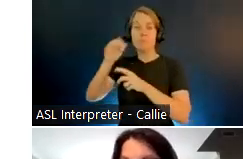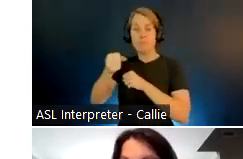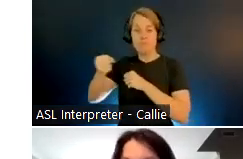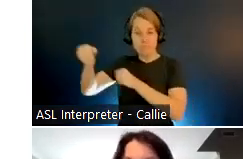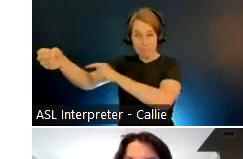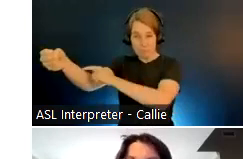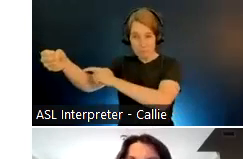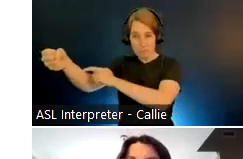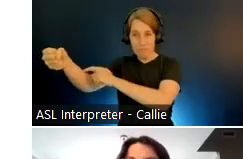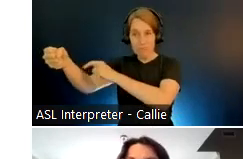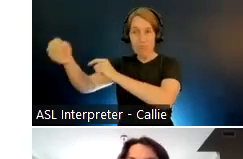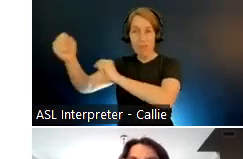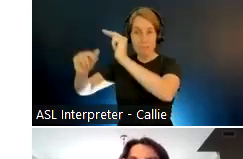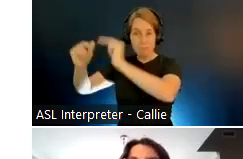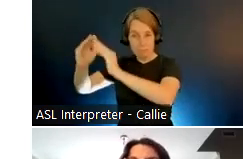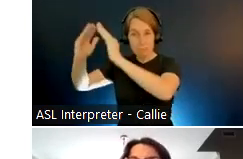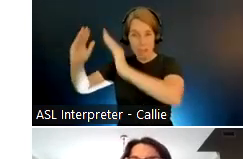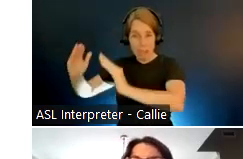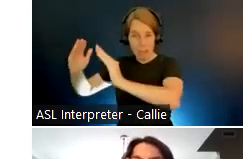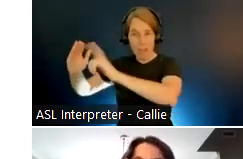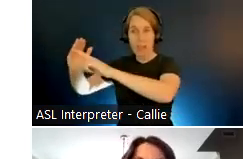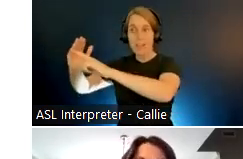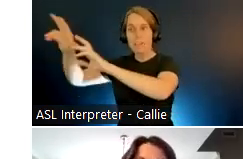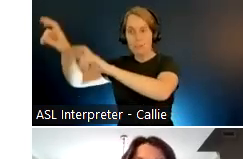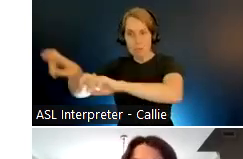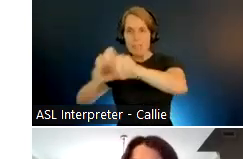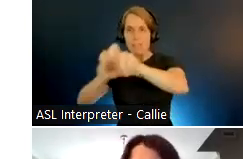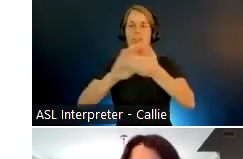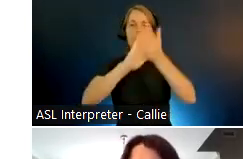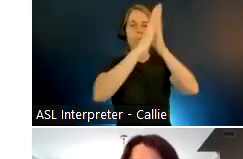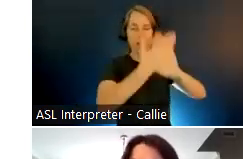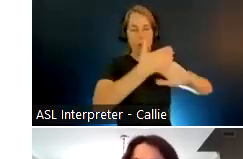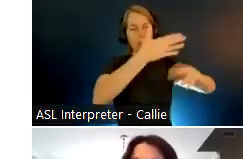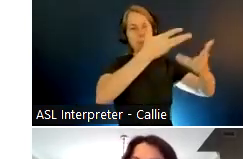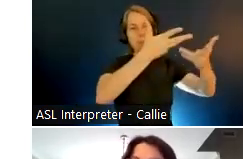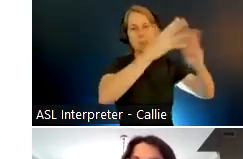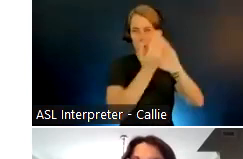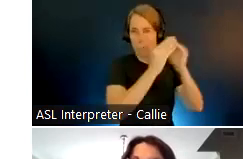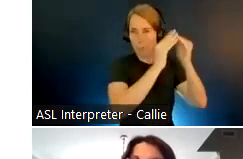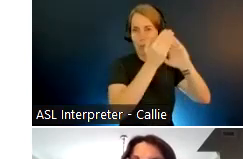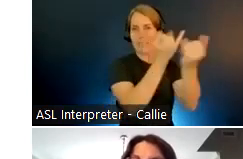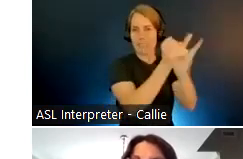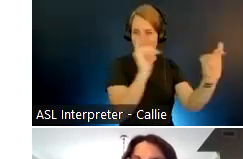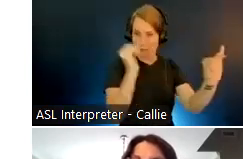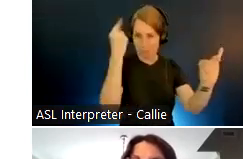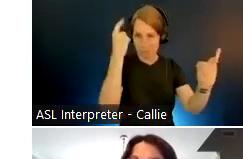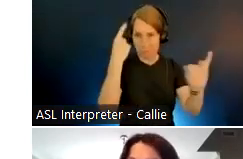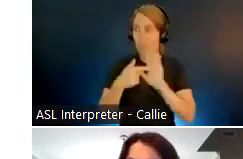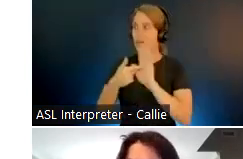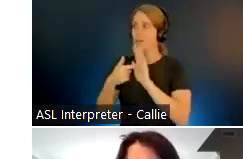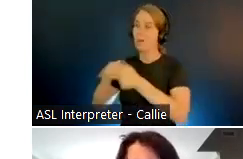the community. So we help individuals who may be in a nursing home, who may be in